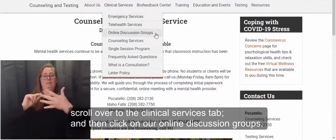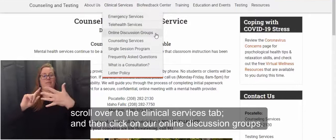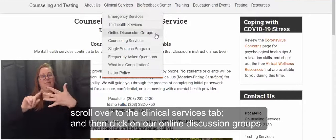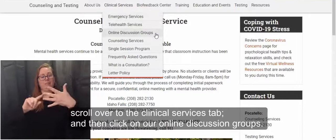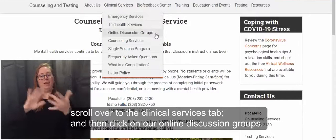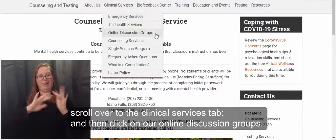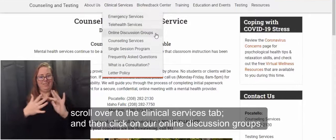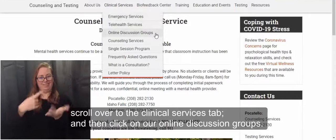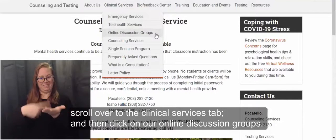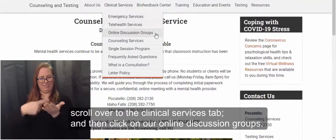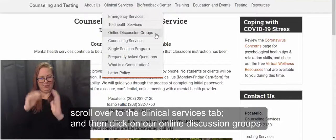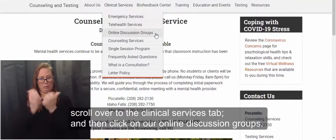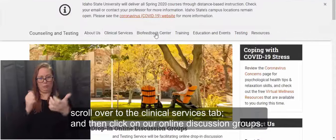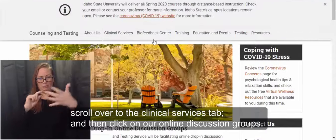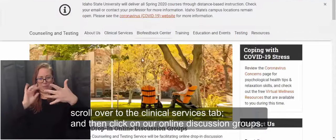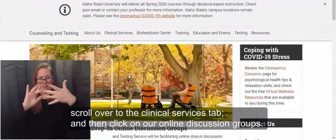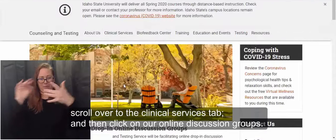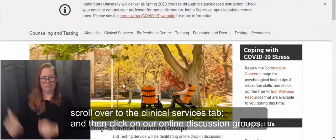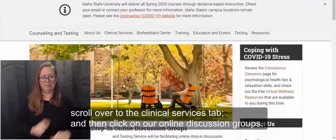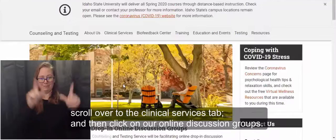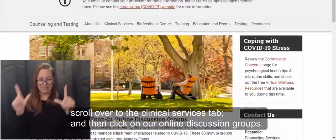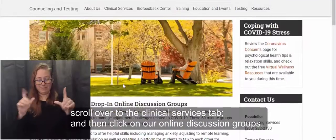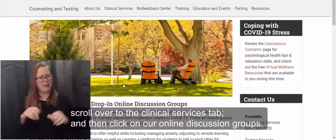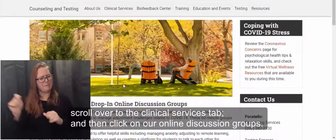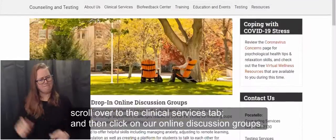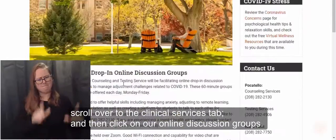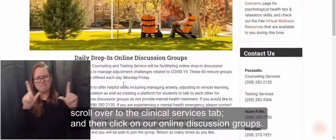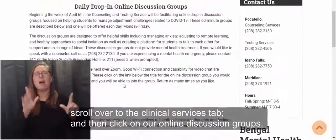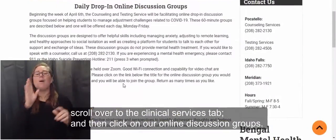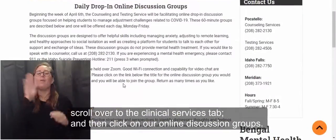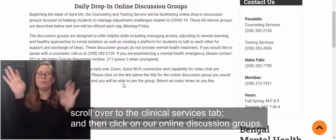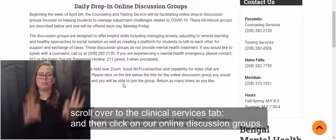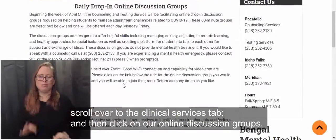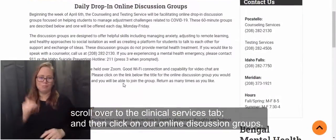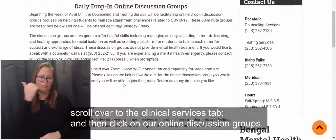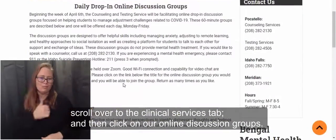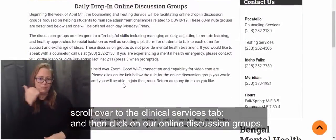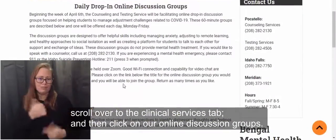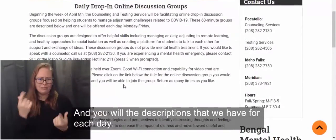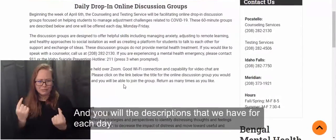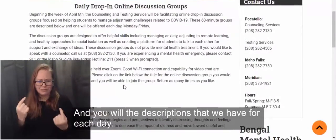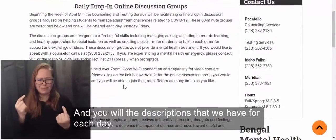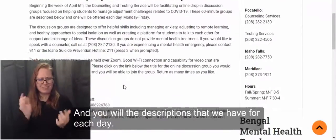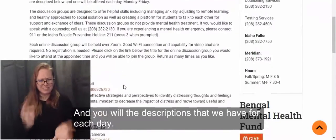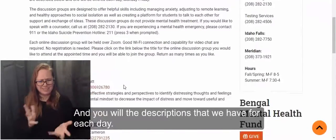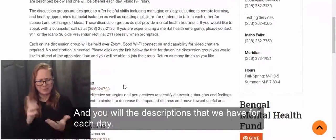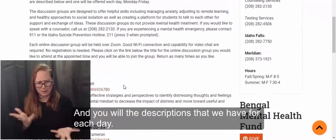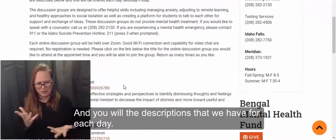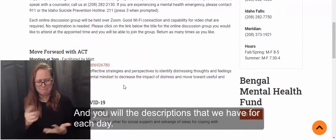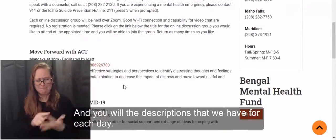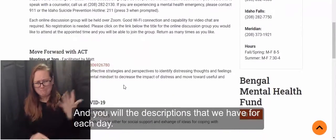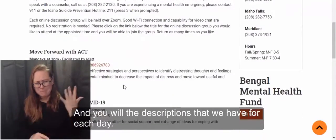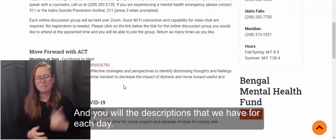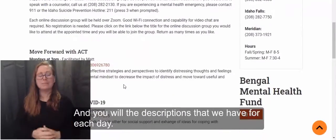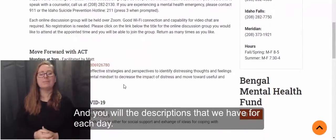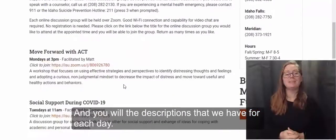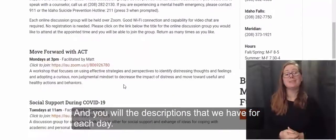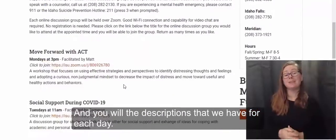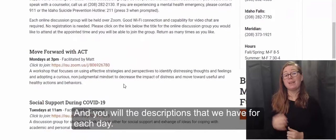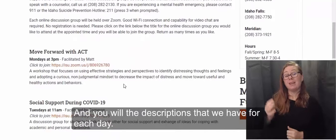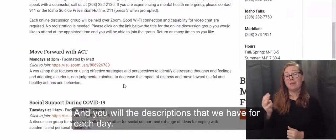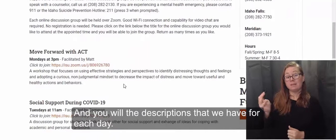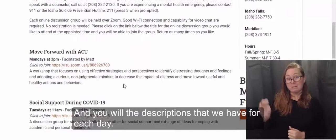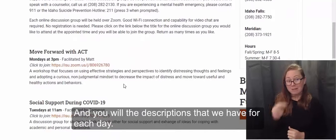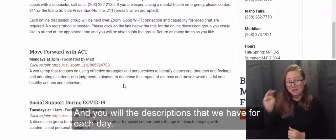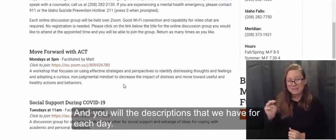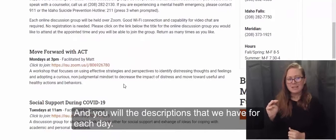click on our online discussion groups, and you'll see descriptions for each of the discussion groups we have each day. On Monday,